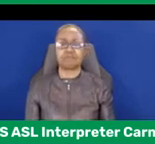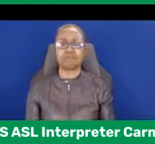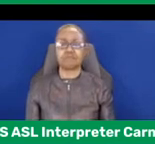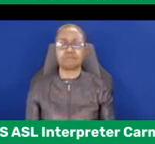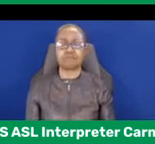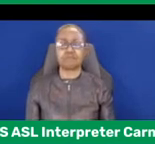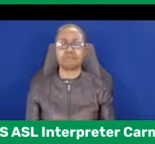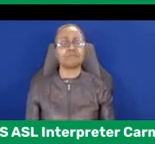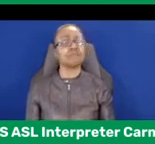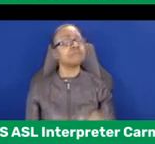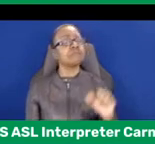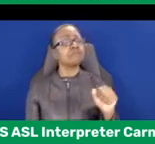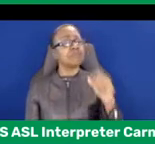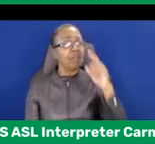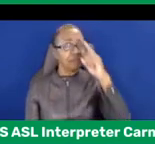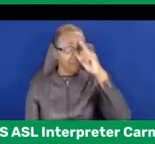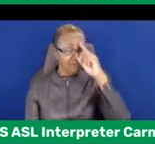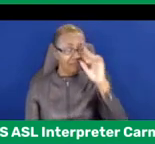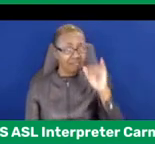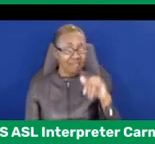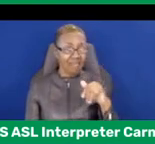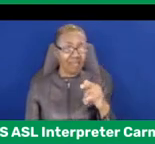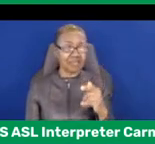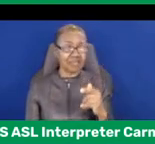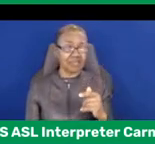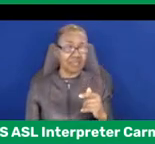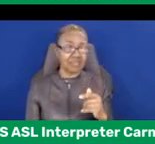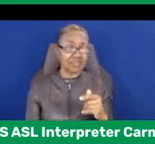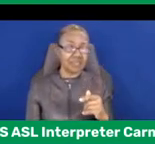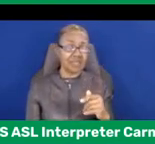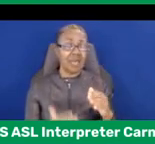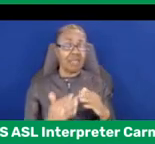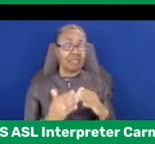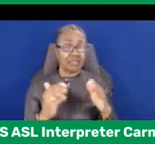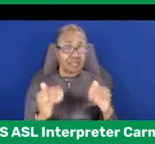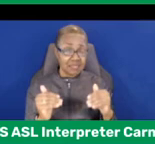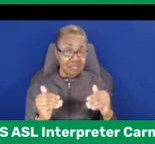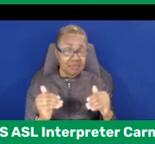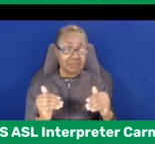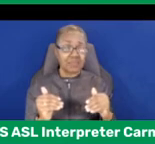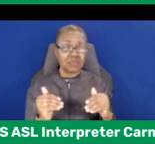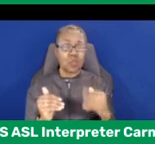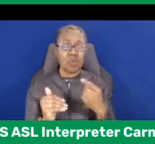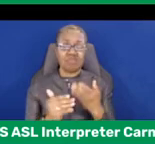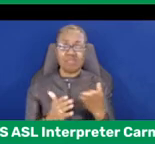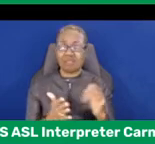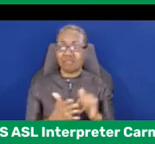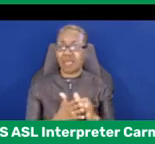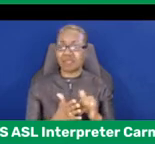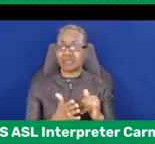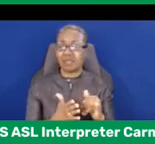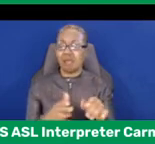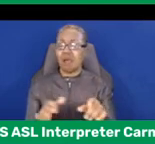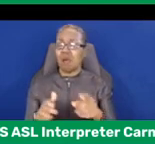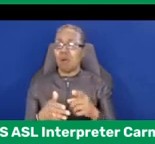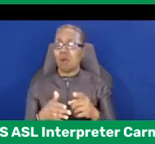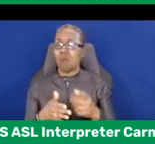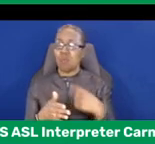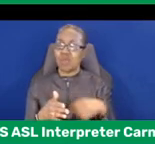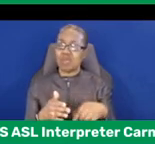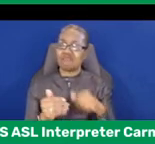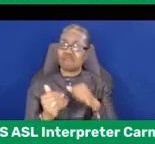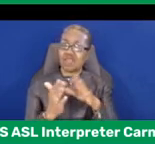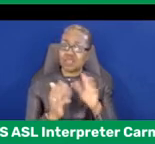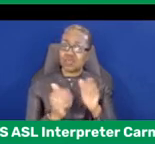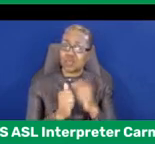Yeah, and I think kind of that the systems, I think one of the things that we're faced with,